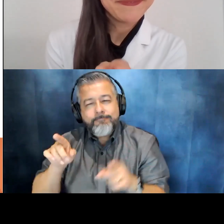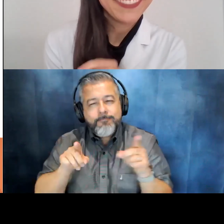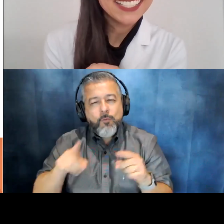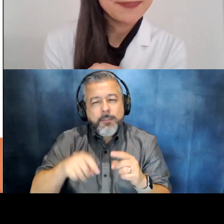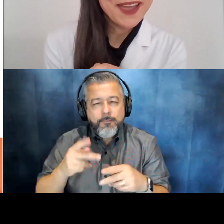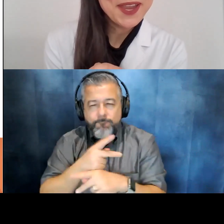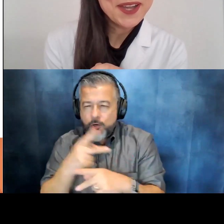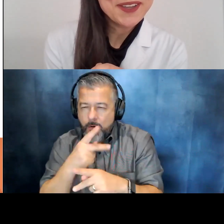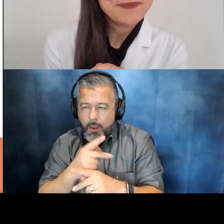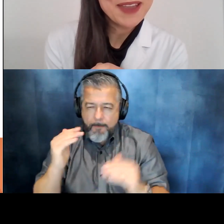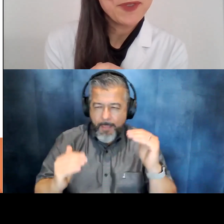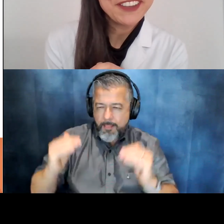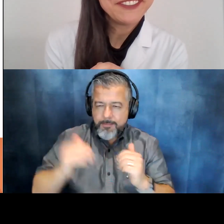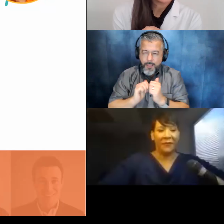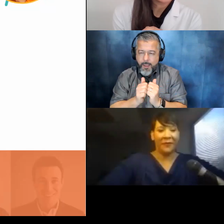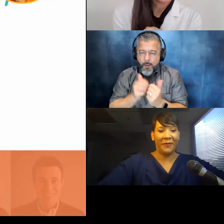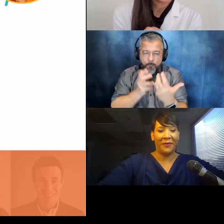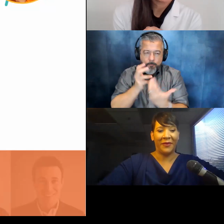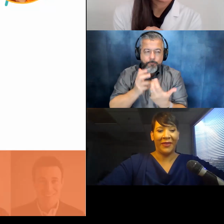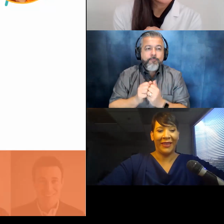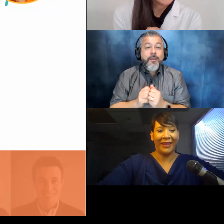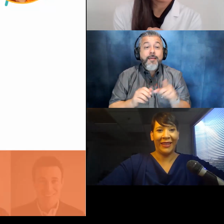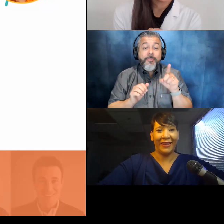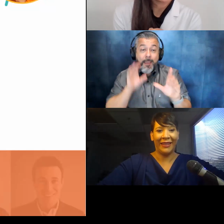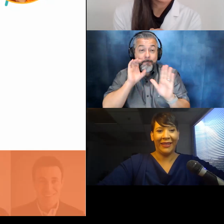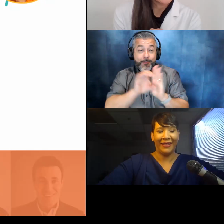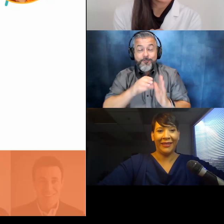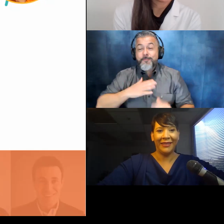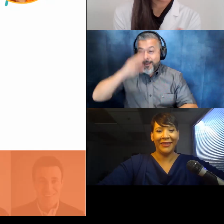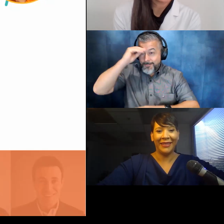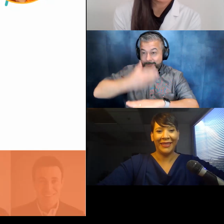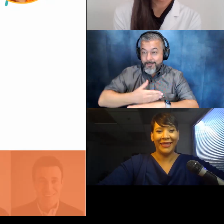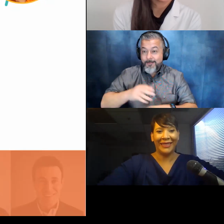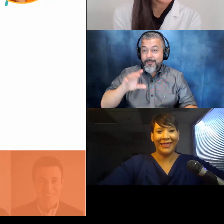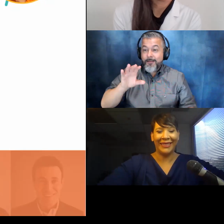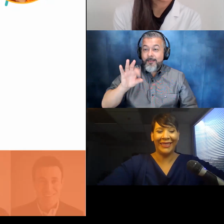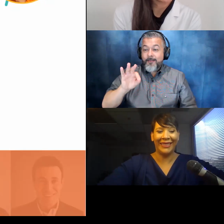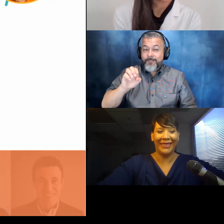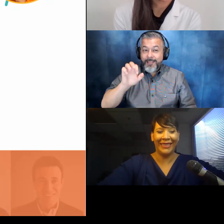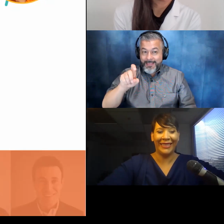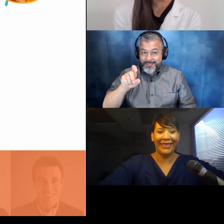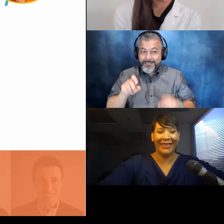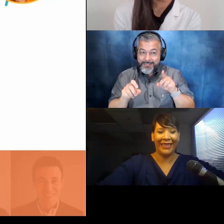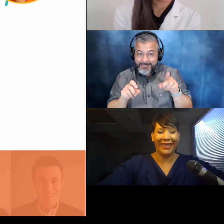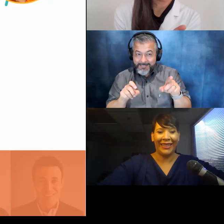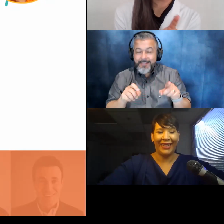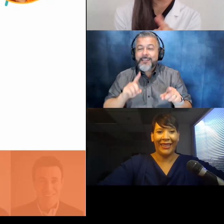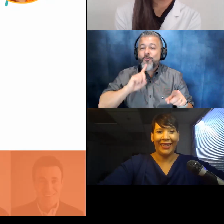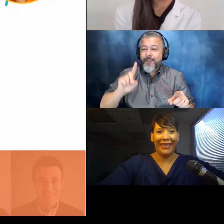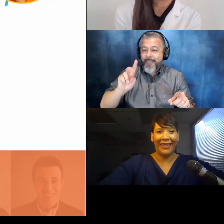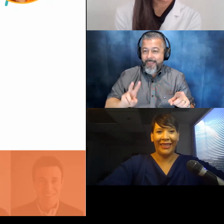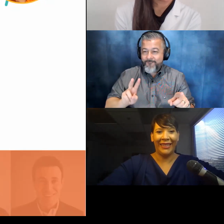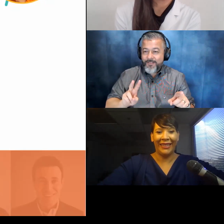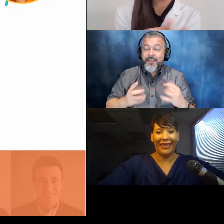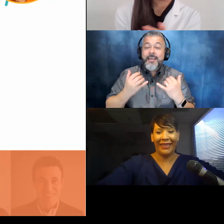So that's my boy, Felix. He's 1.5. So now I think we're approaching the time for questions. I do have a